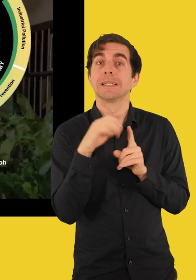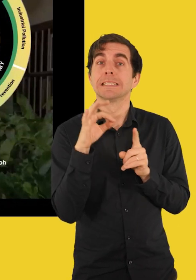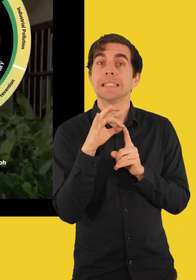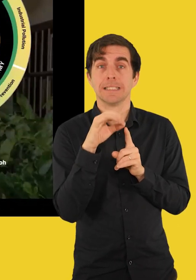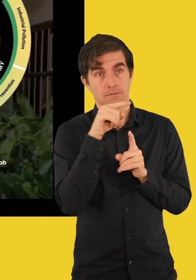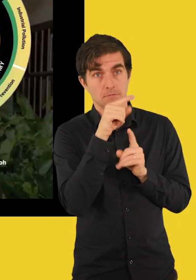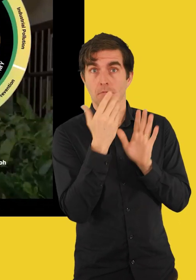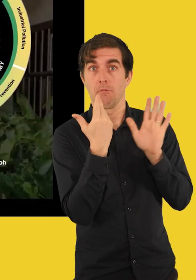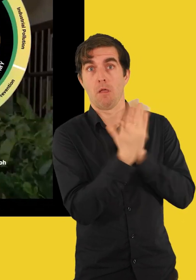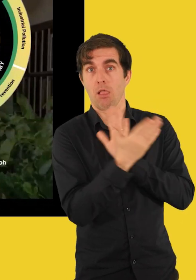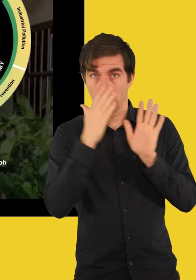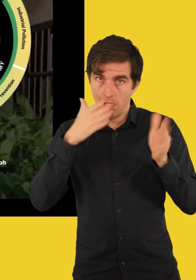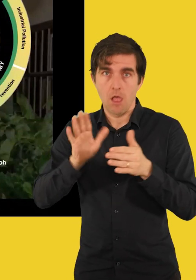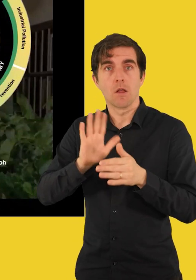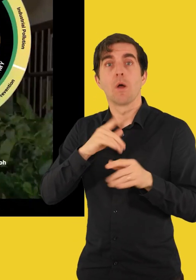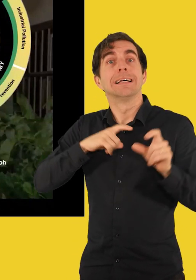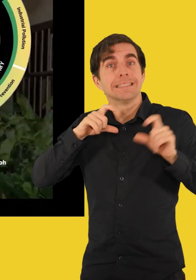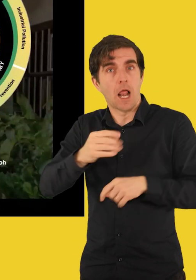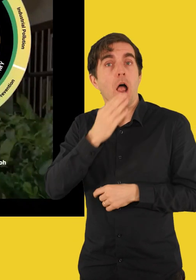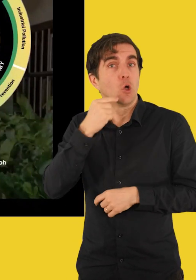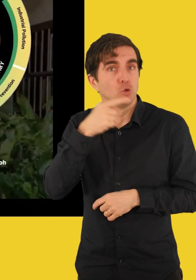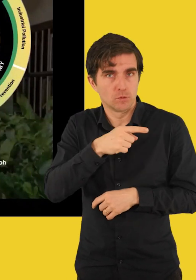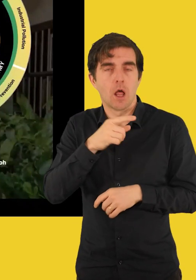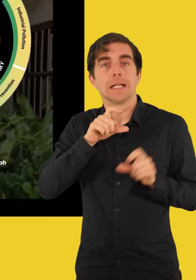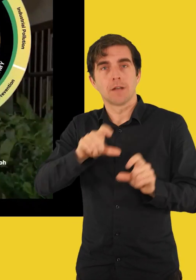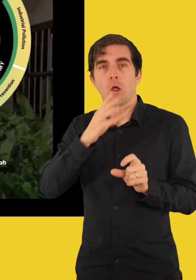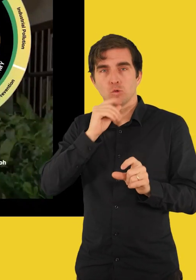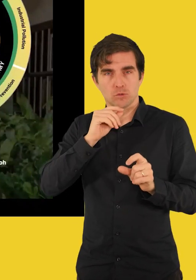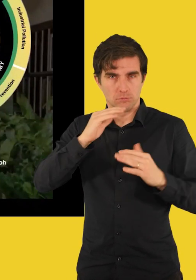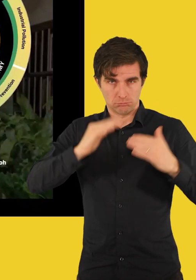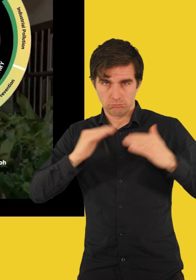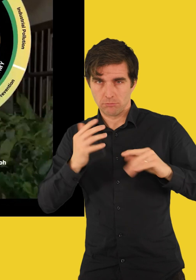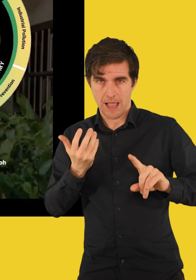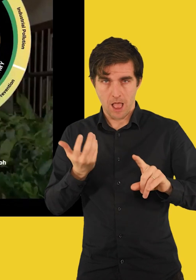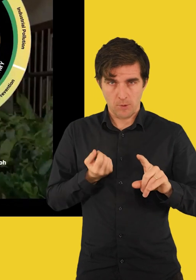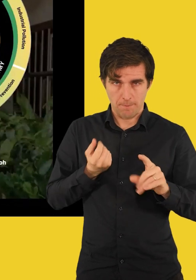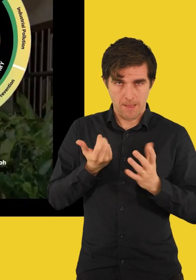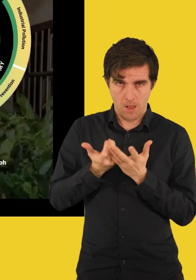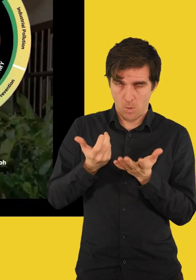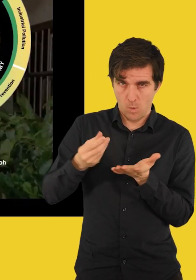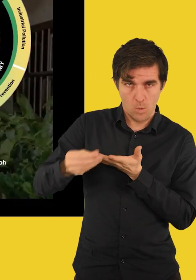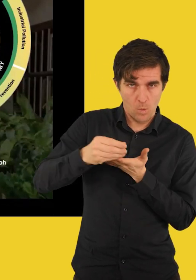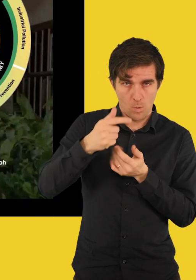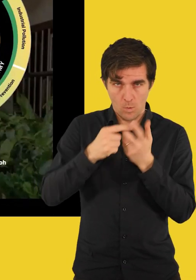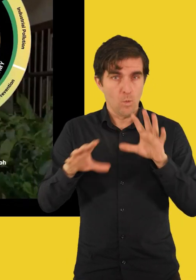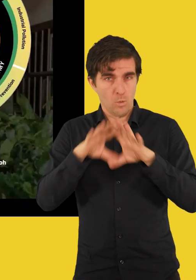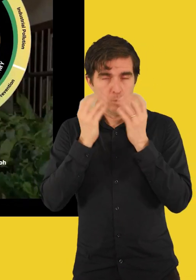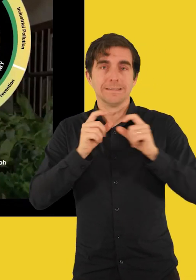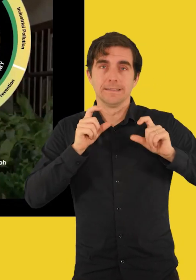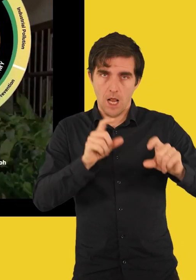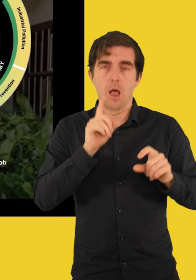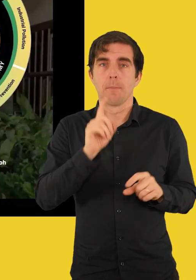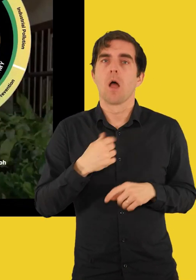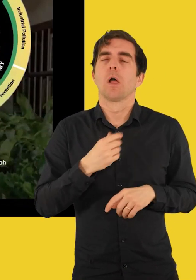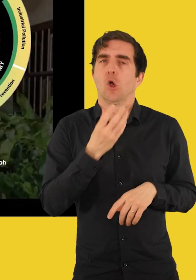abandoning GDP-based economics. We will still will use GDP and per capita income and all